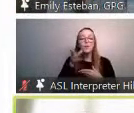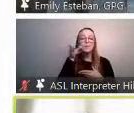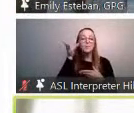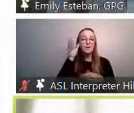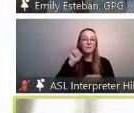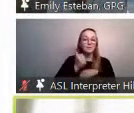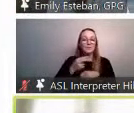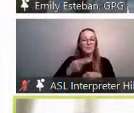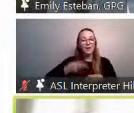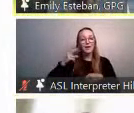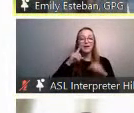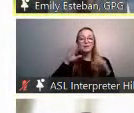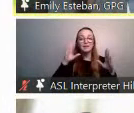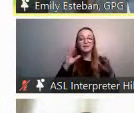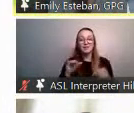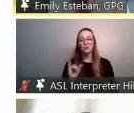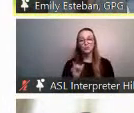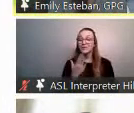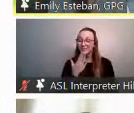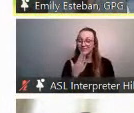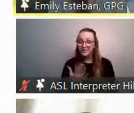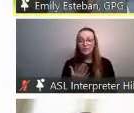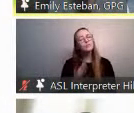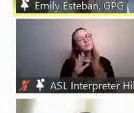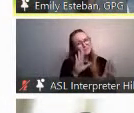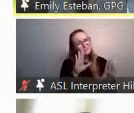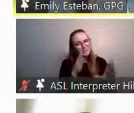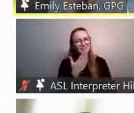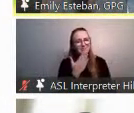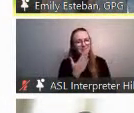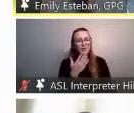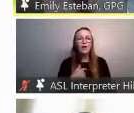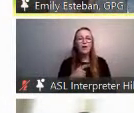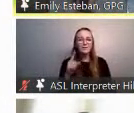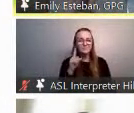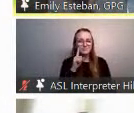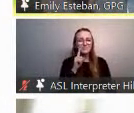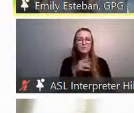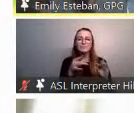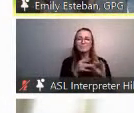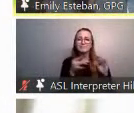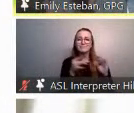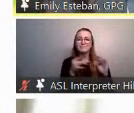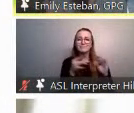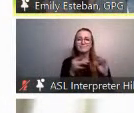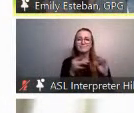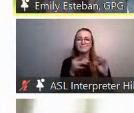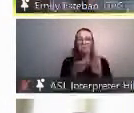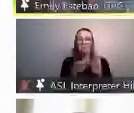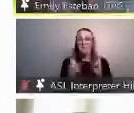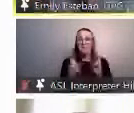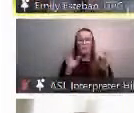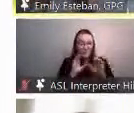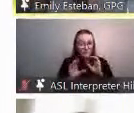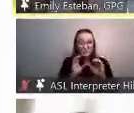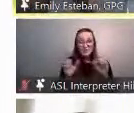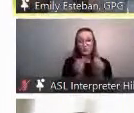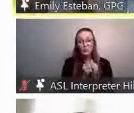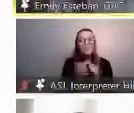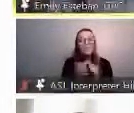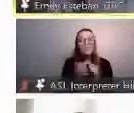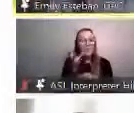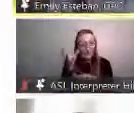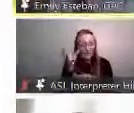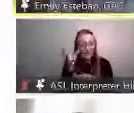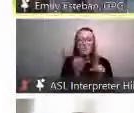you. Great. Thank you for those comments, May. I hear you bringing up again that theme of communicating with parents, but also bringing in